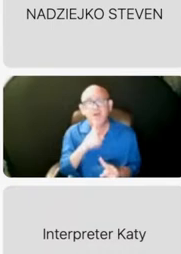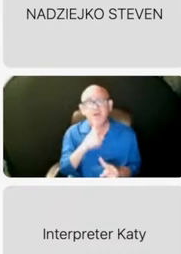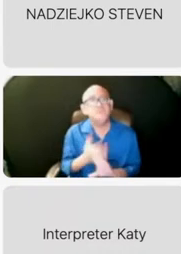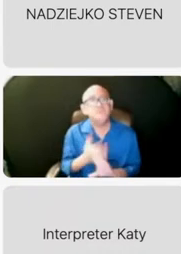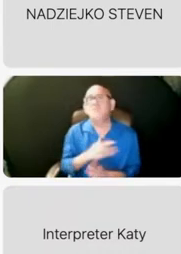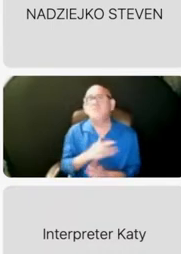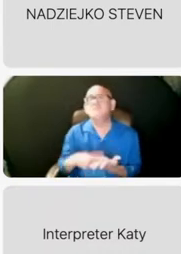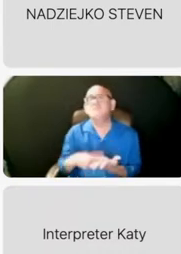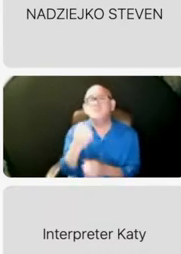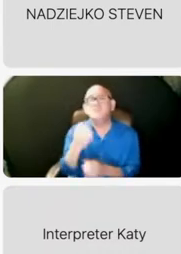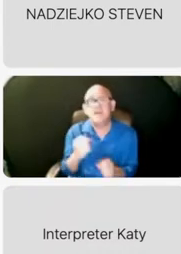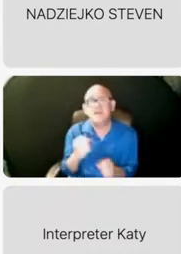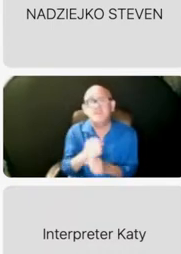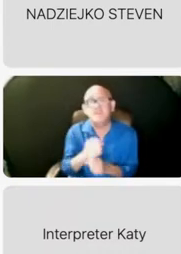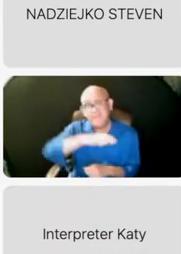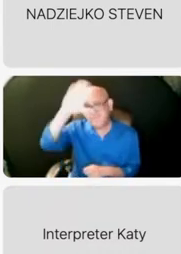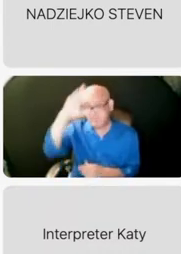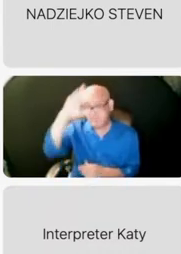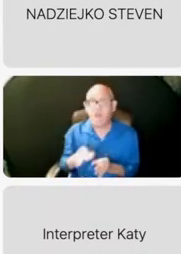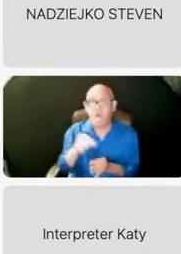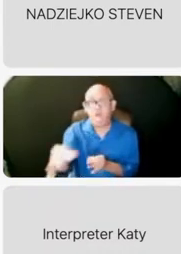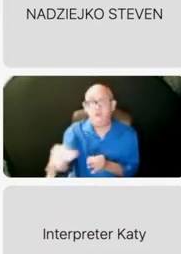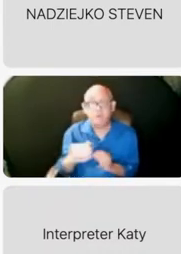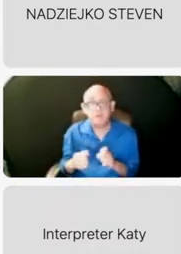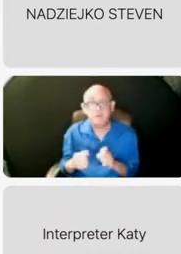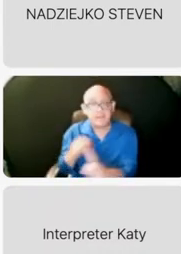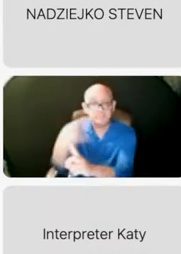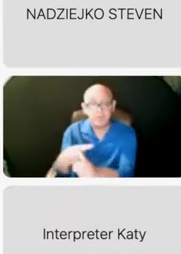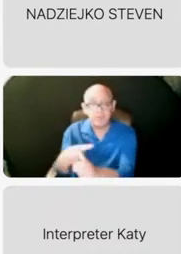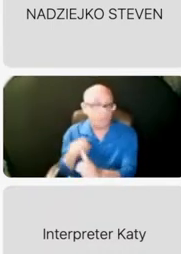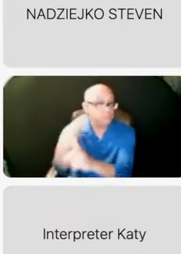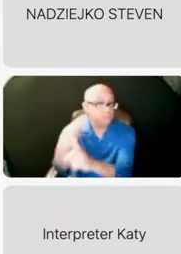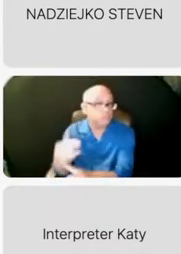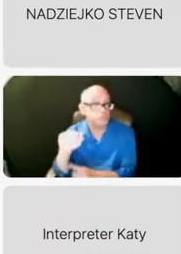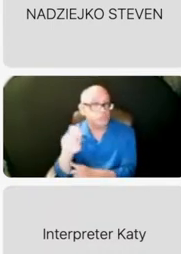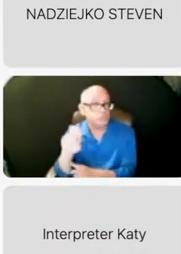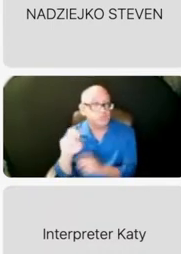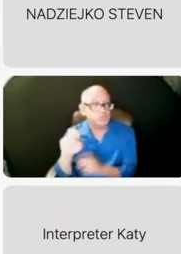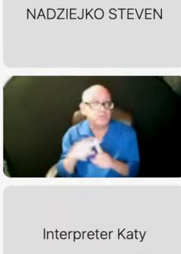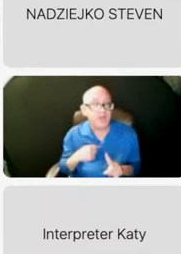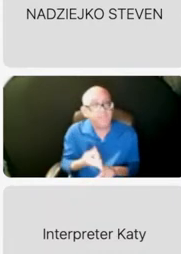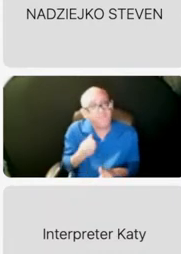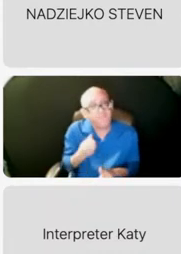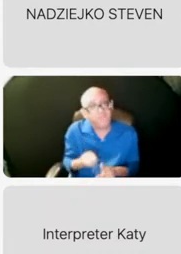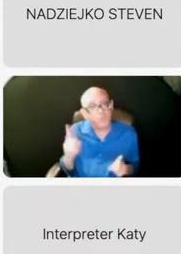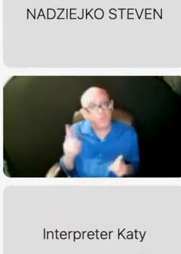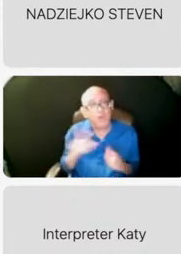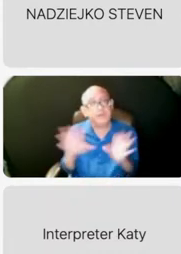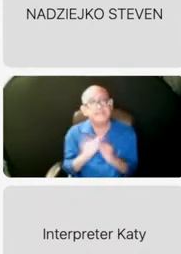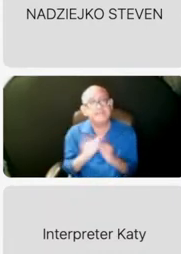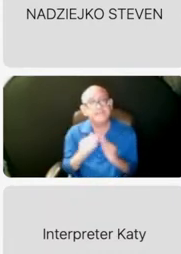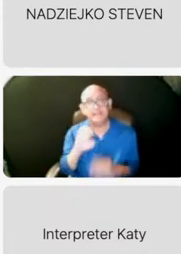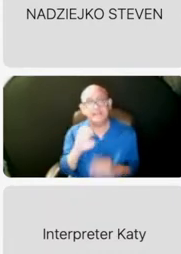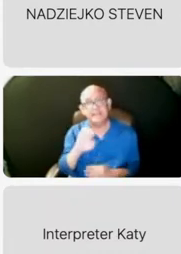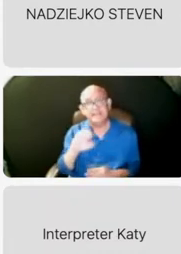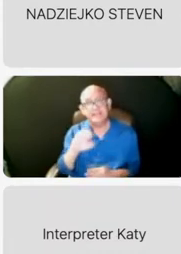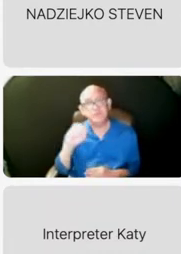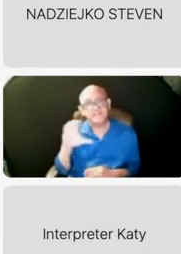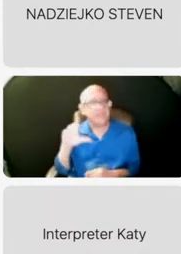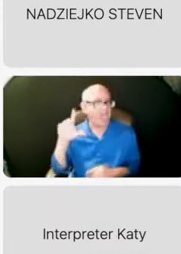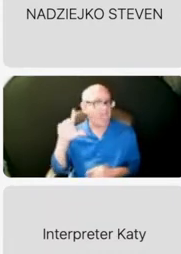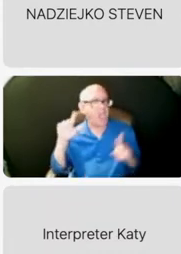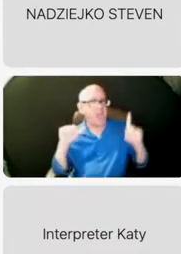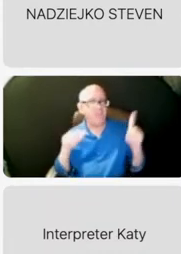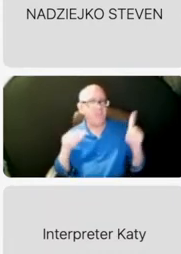till next month and i will also be here in june if you're if you're i just came from a session with the eeoc of los angeles and that man said he's also has